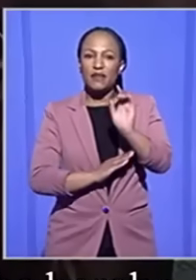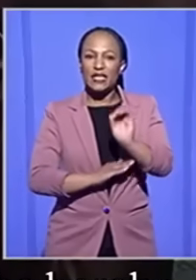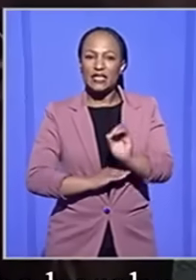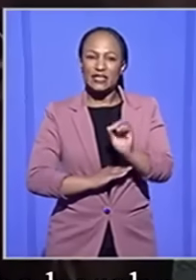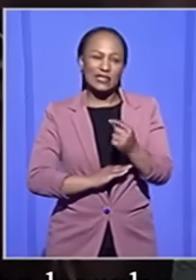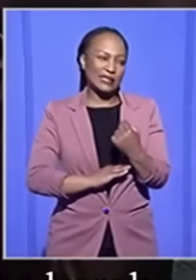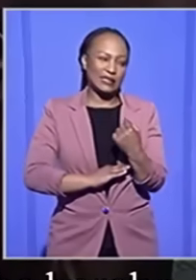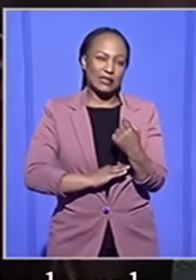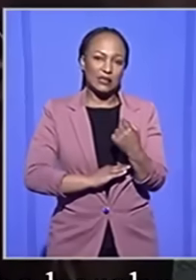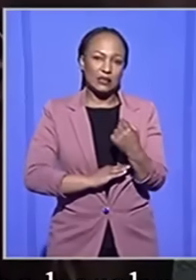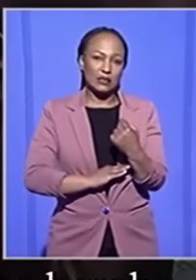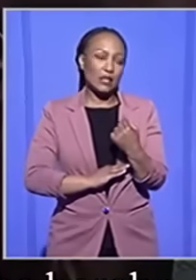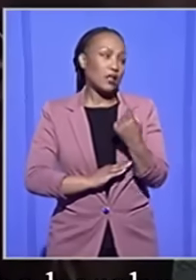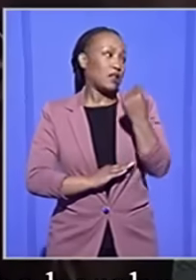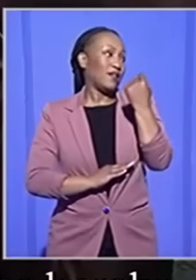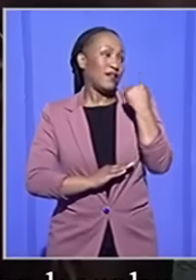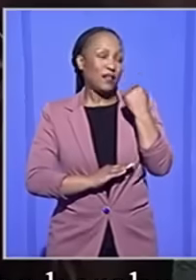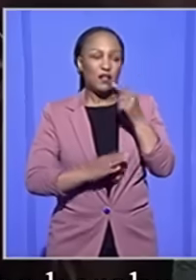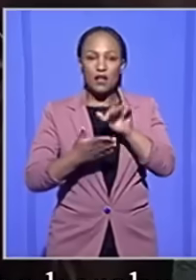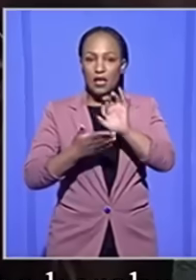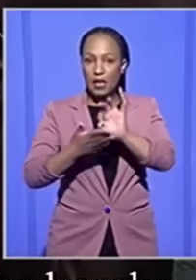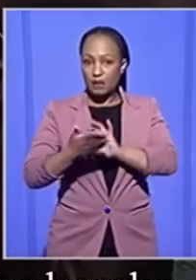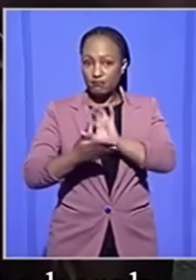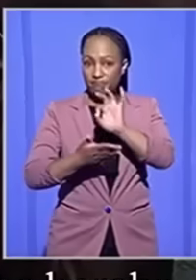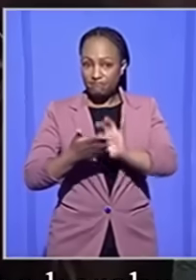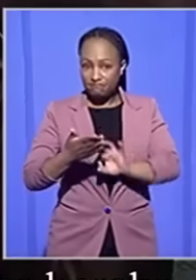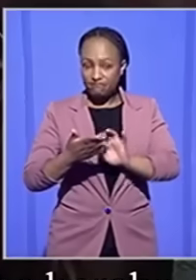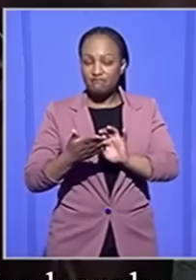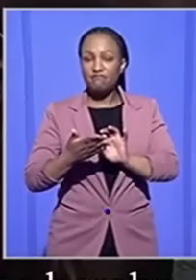In the previous elections,